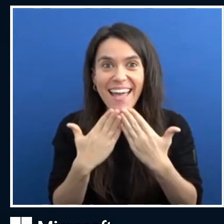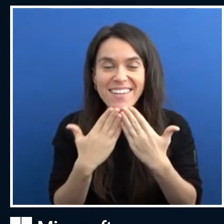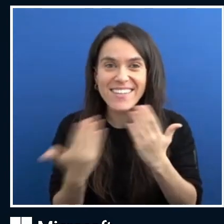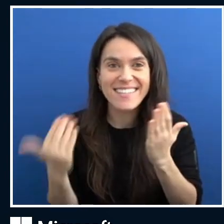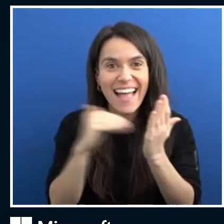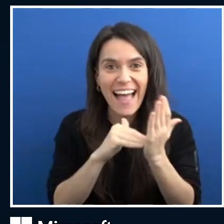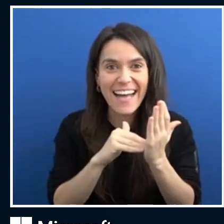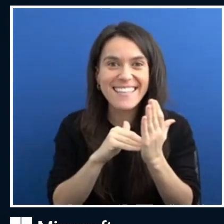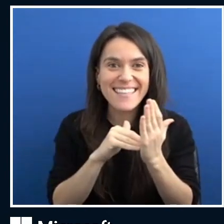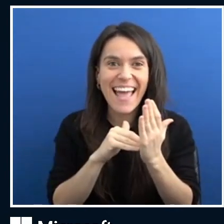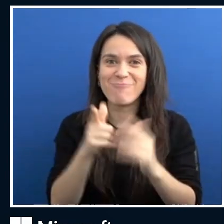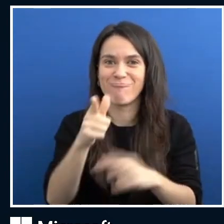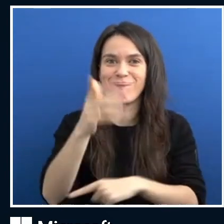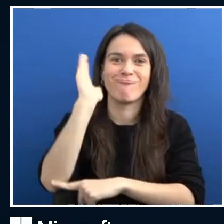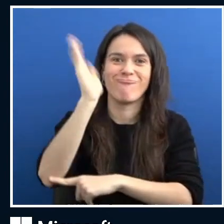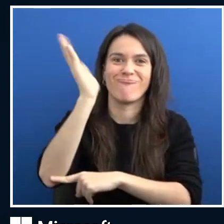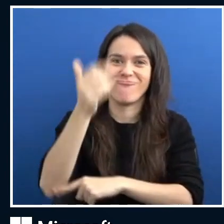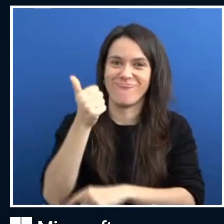your presentation.